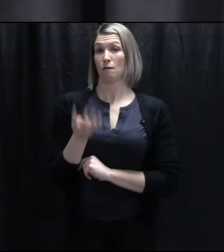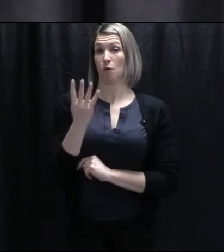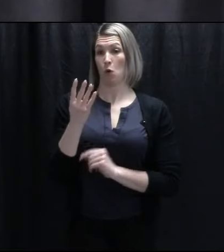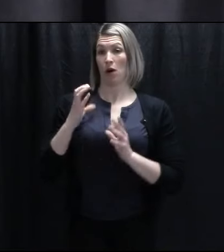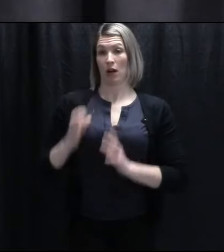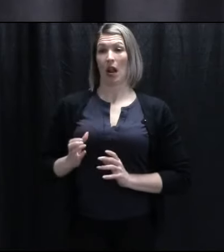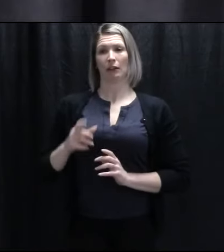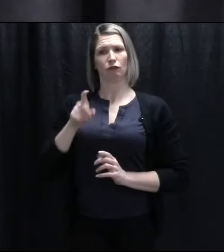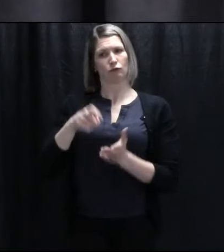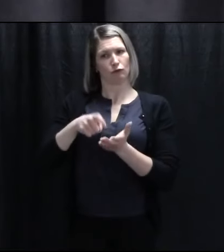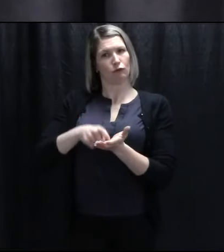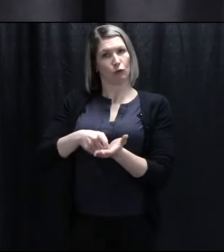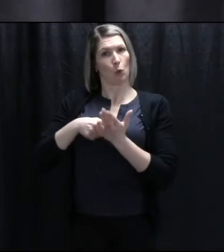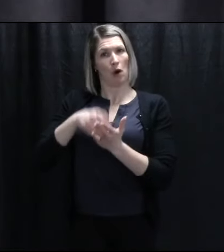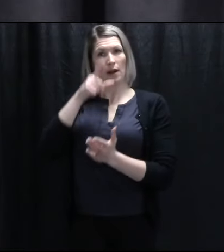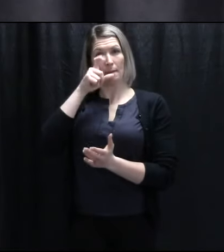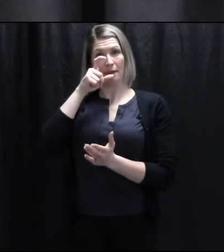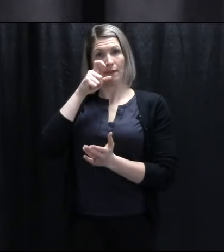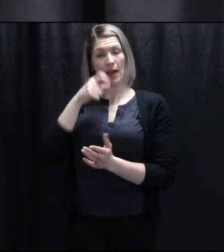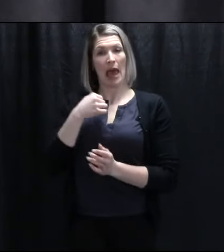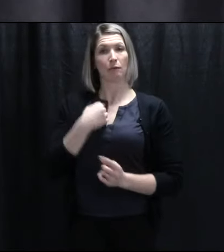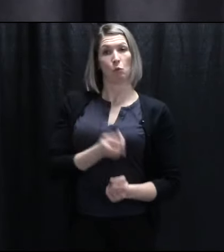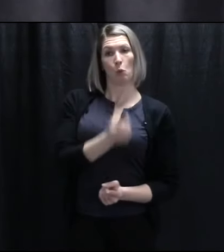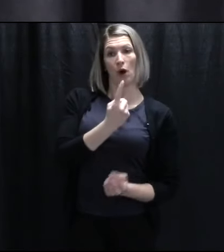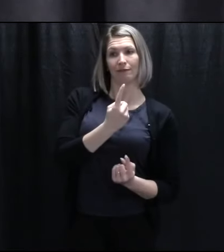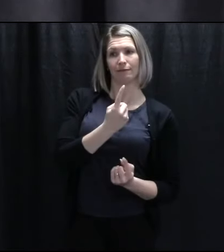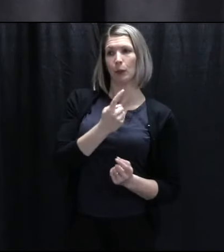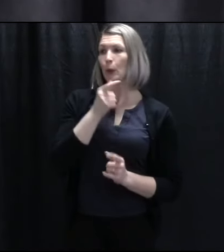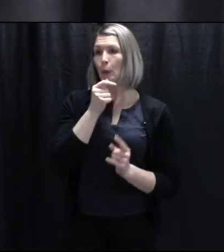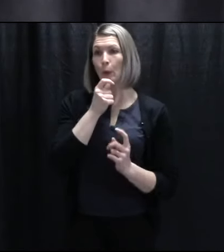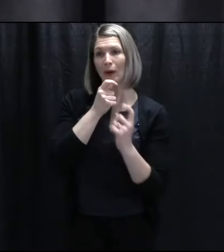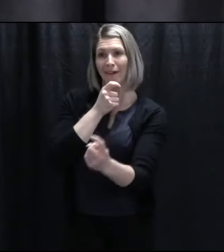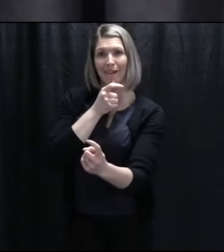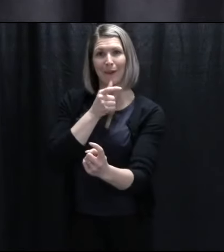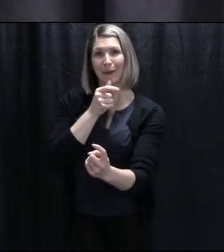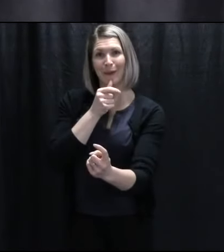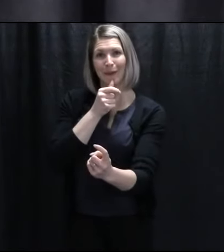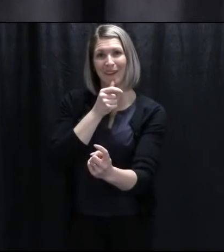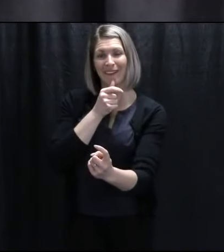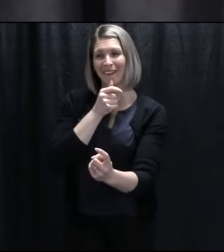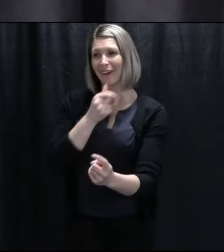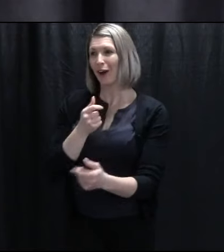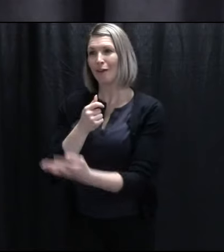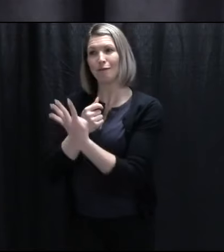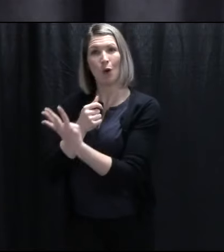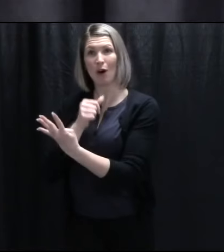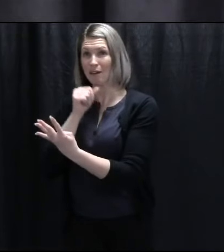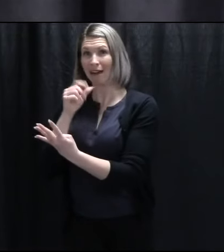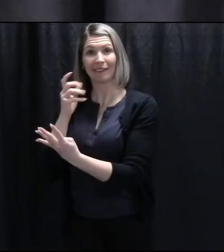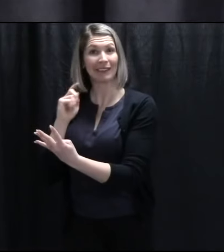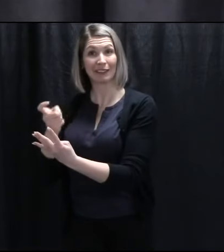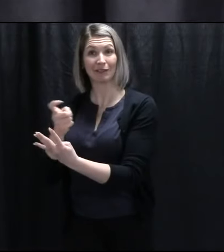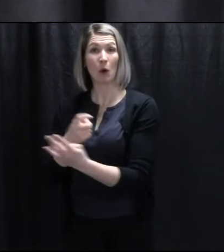to be the focus of the current issue. The manufacturers, particularly the generic manufacturers, have reached out to me directly